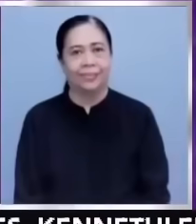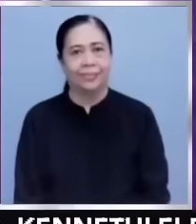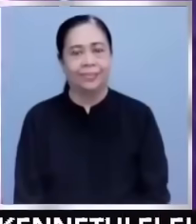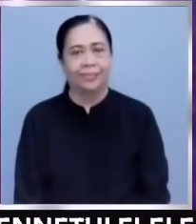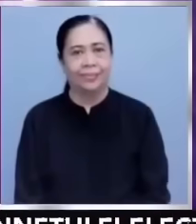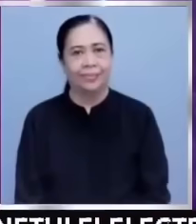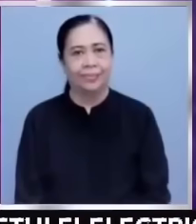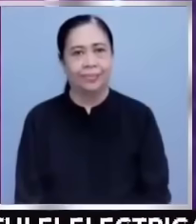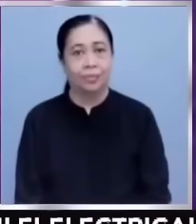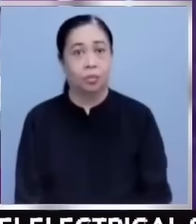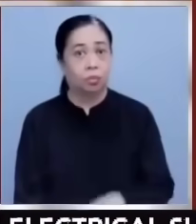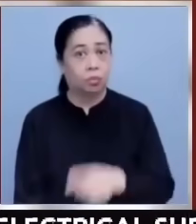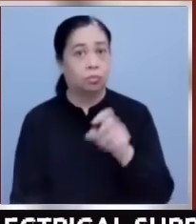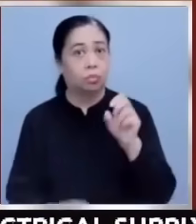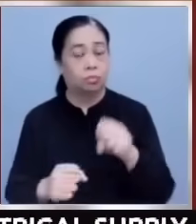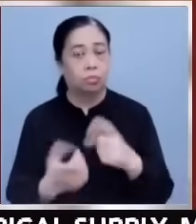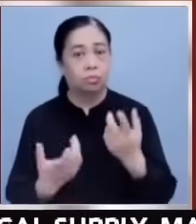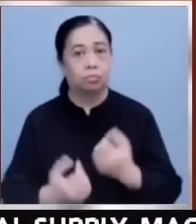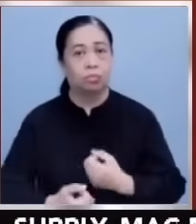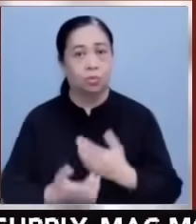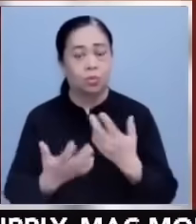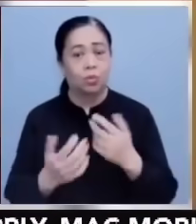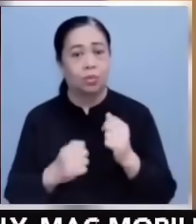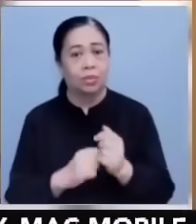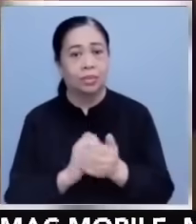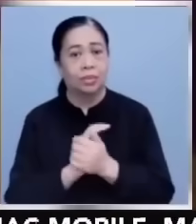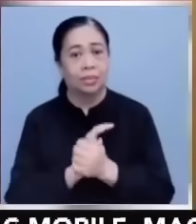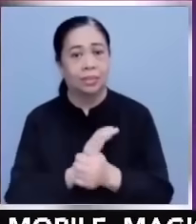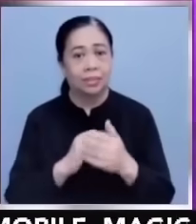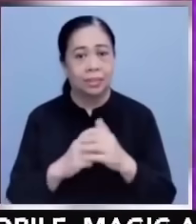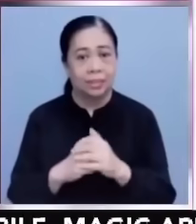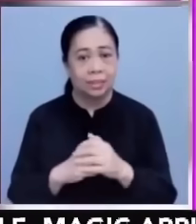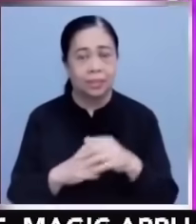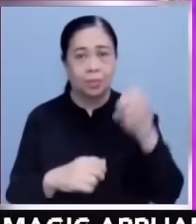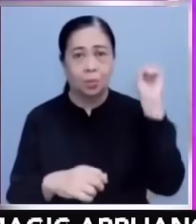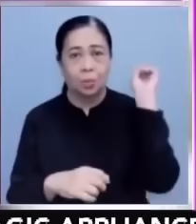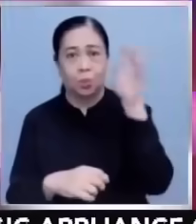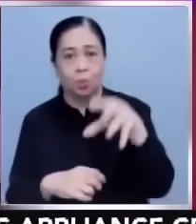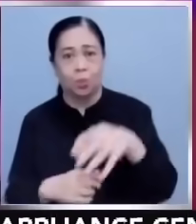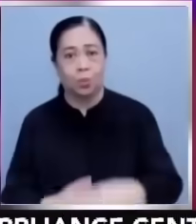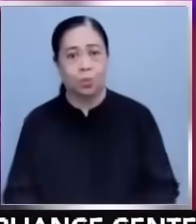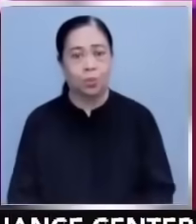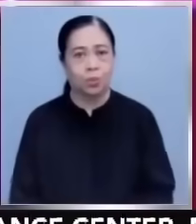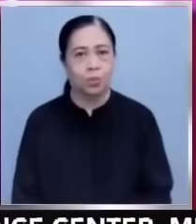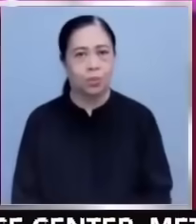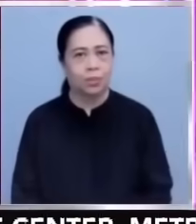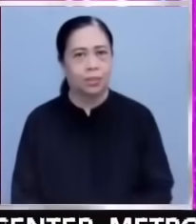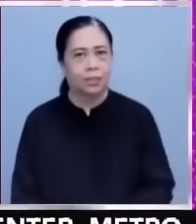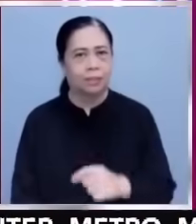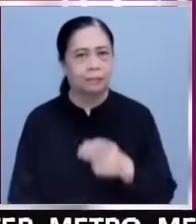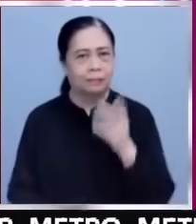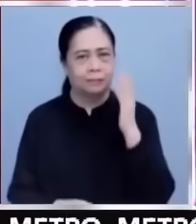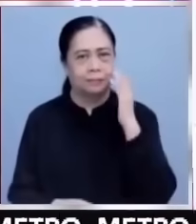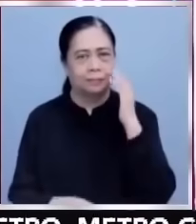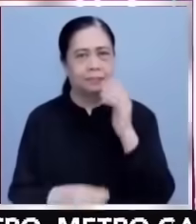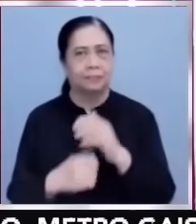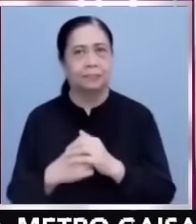Or you can unleash your ninja skills sa the throw. Kailangan supervise po. Ito yung star natin.